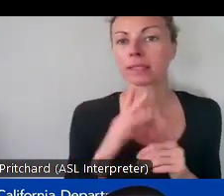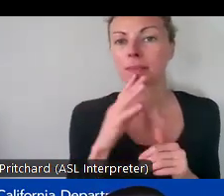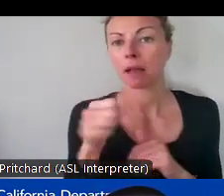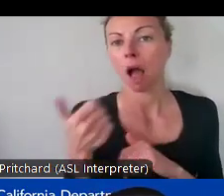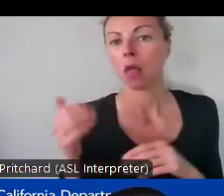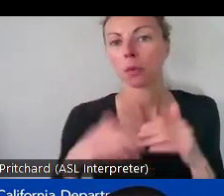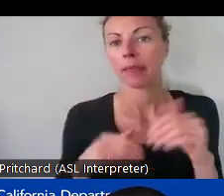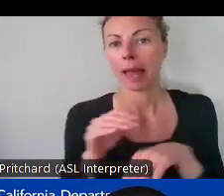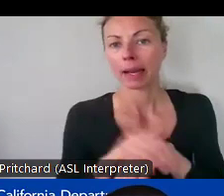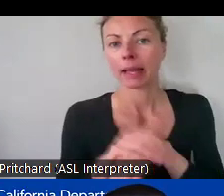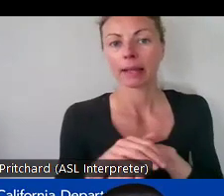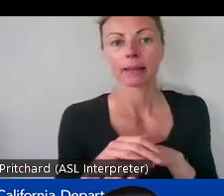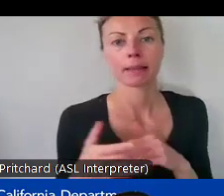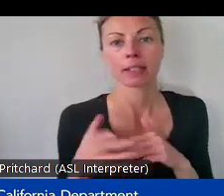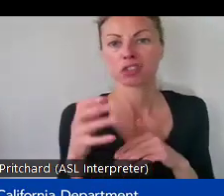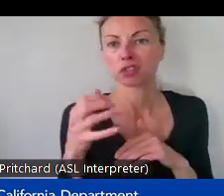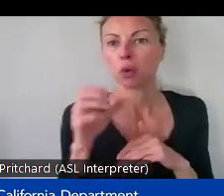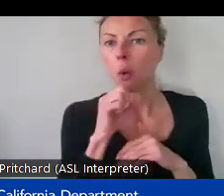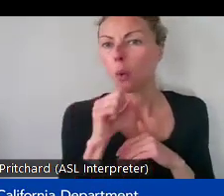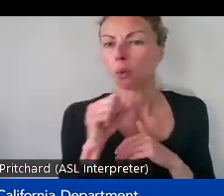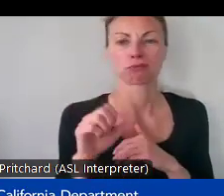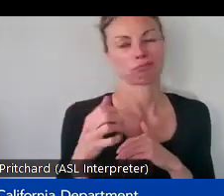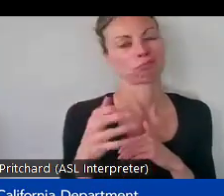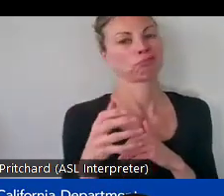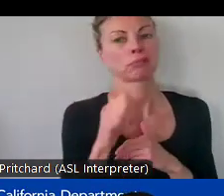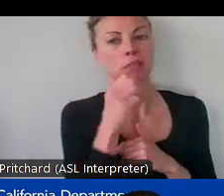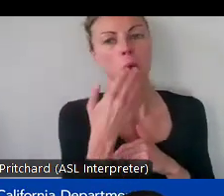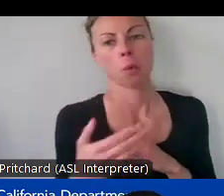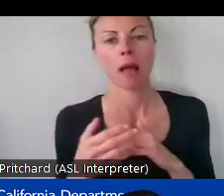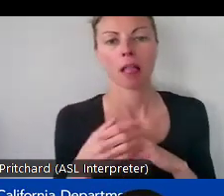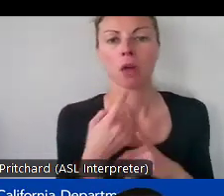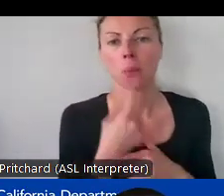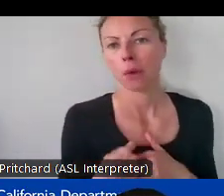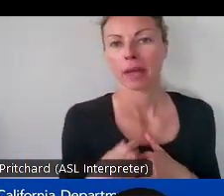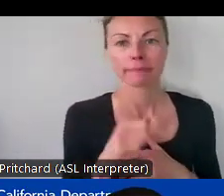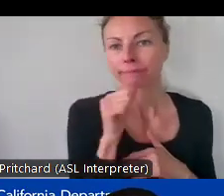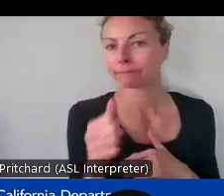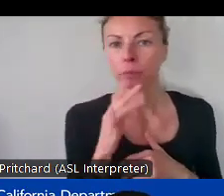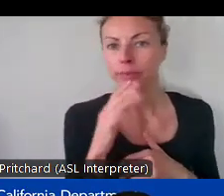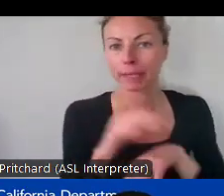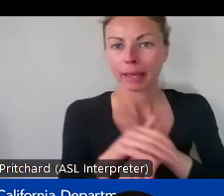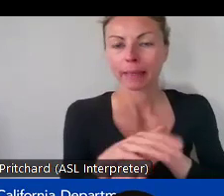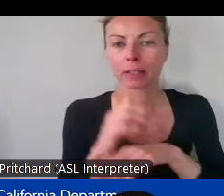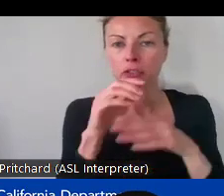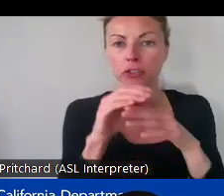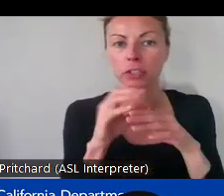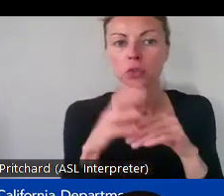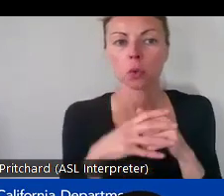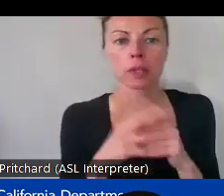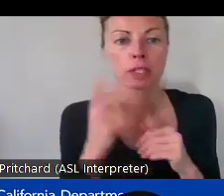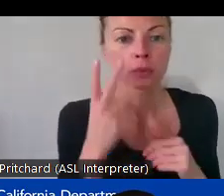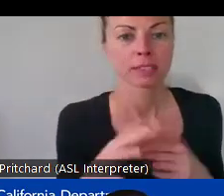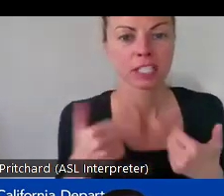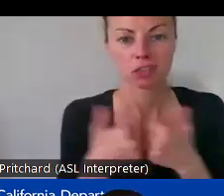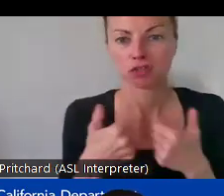and speak English not well. And the red are folks that don't speak English at all. So essentially the counties on the left-hand side of this chart may face challenges when it comes